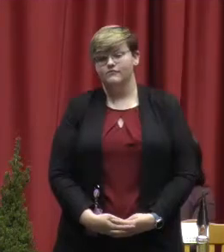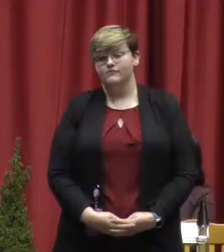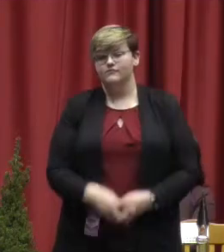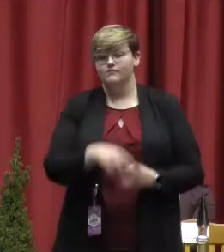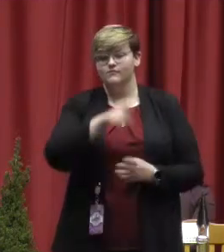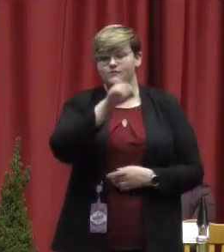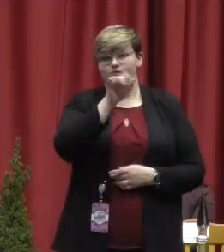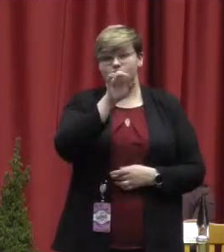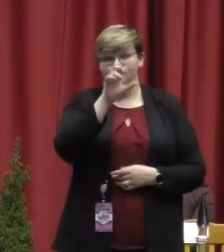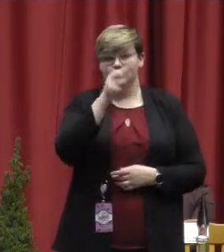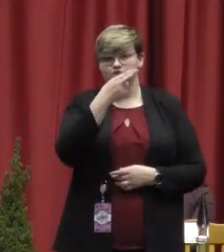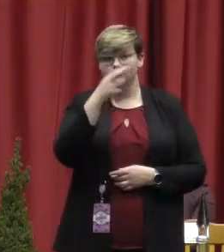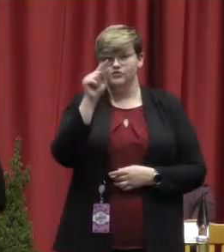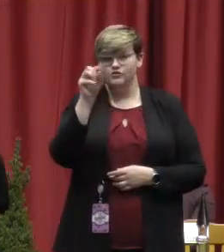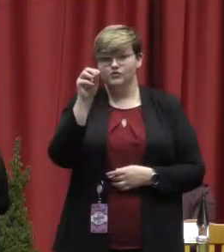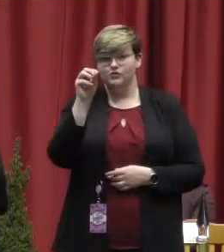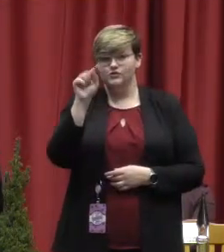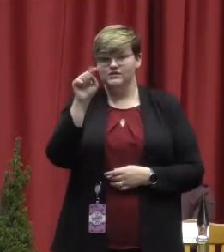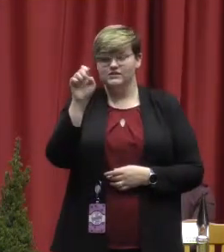Darish Totiger,